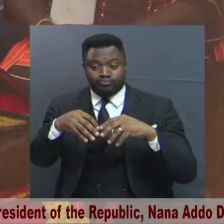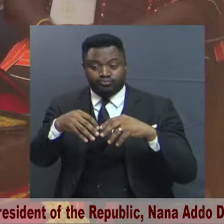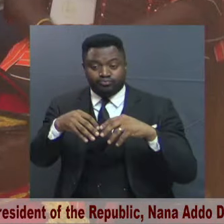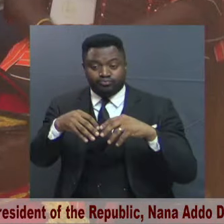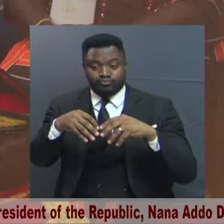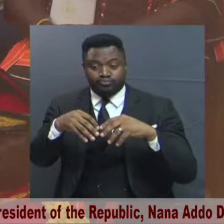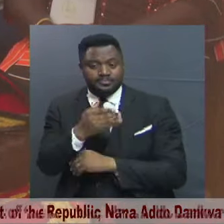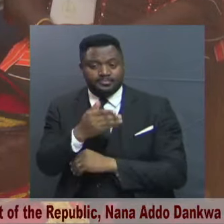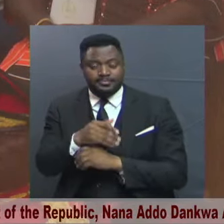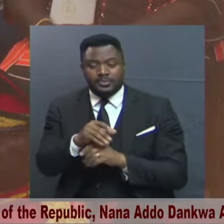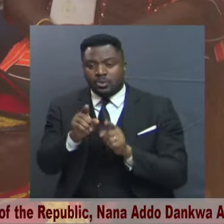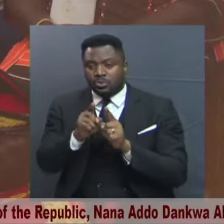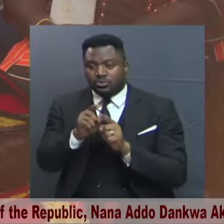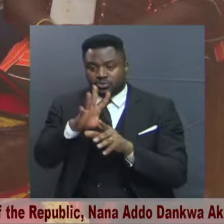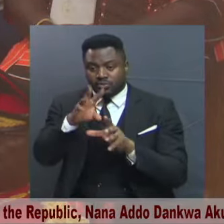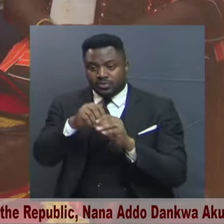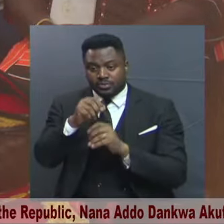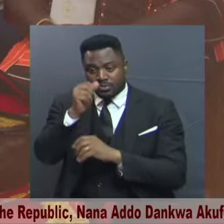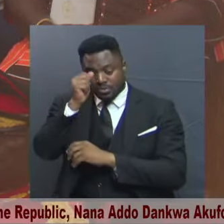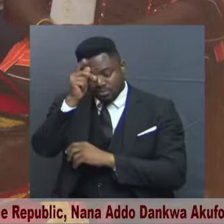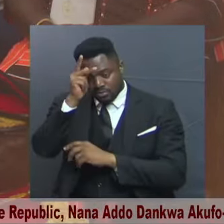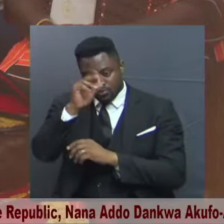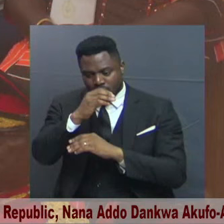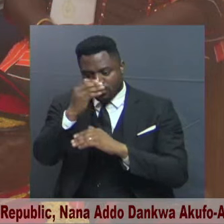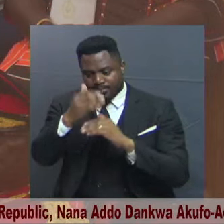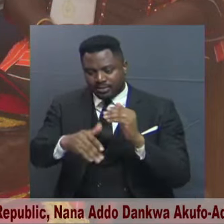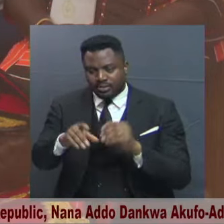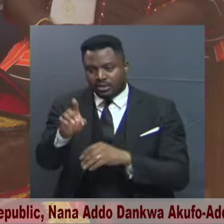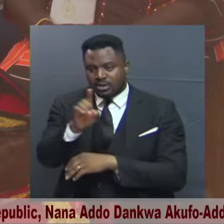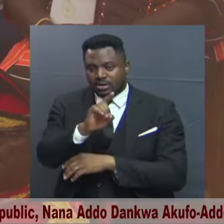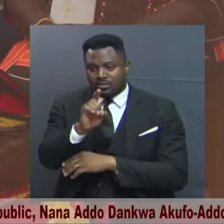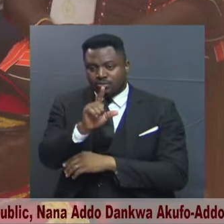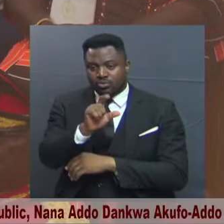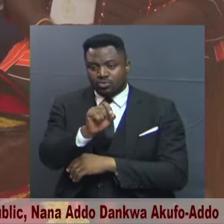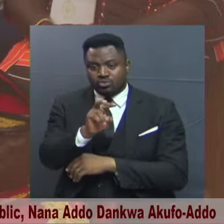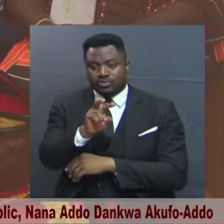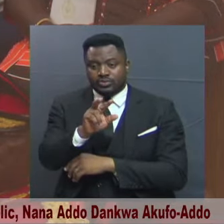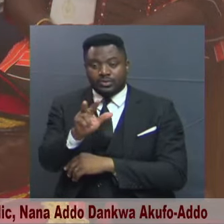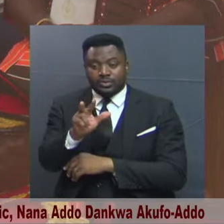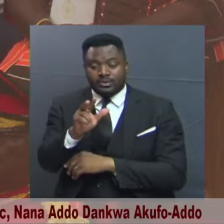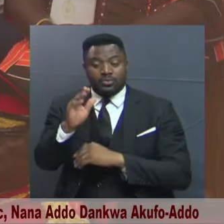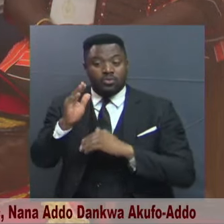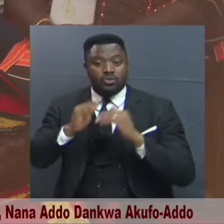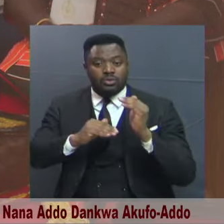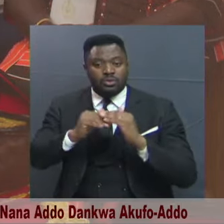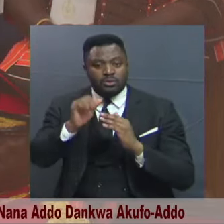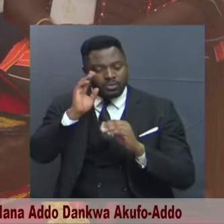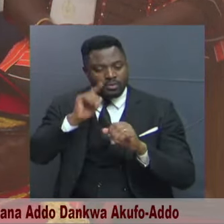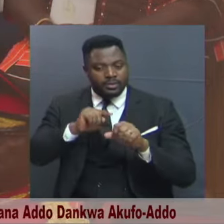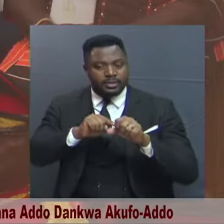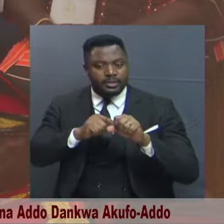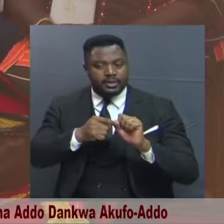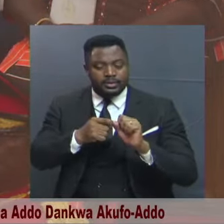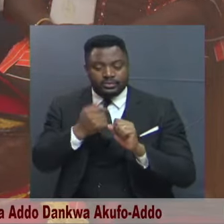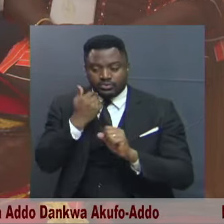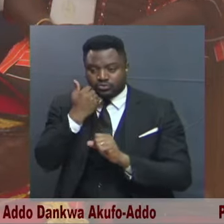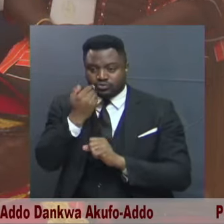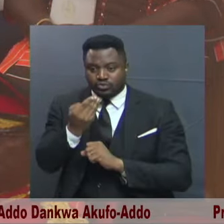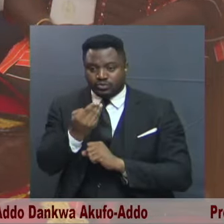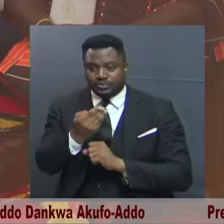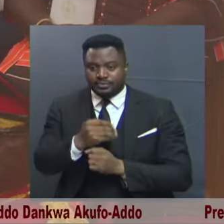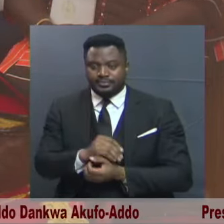William Kuma were completed in December 2023 and construction will commence very